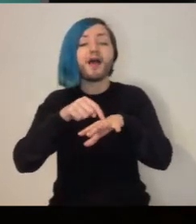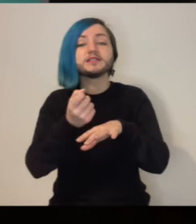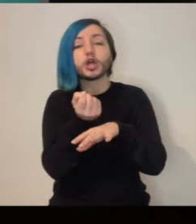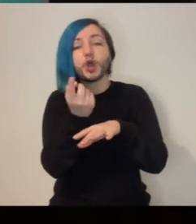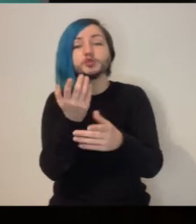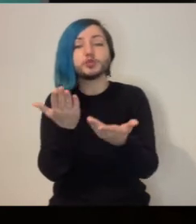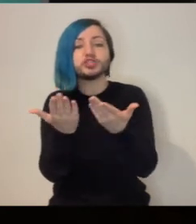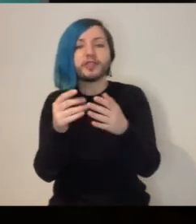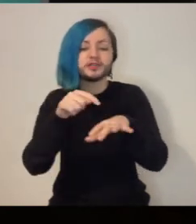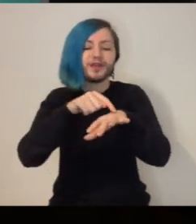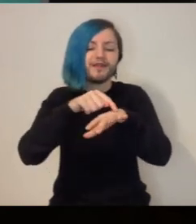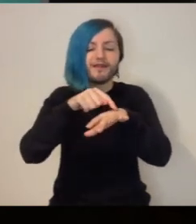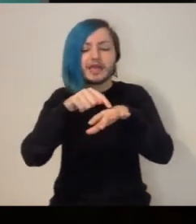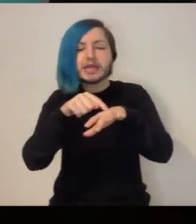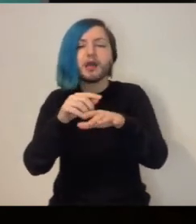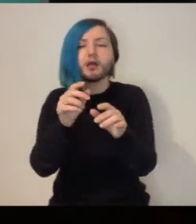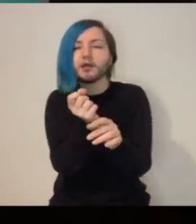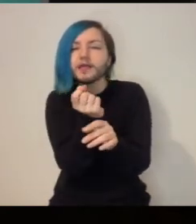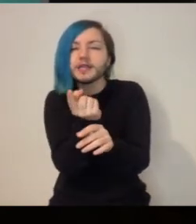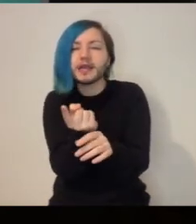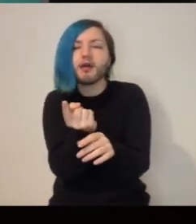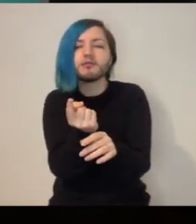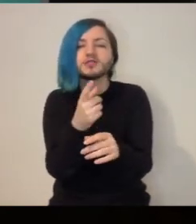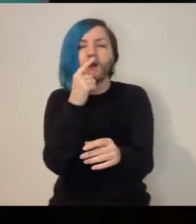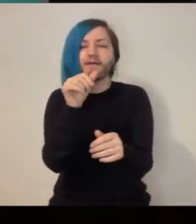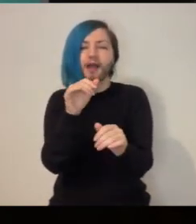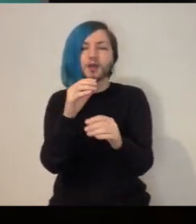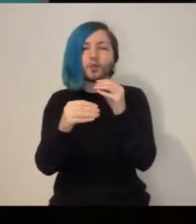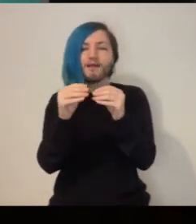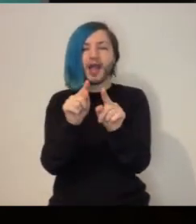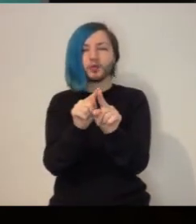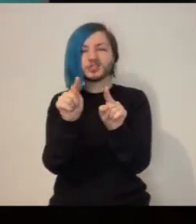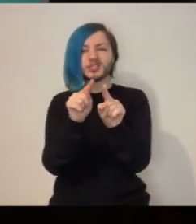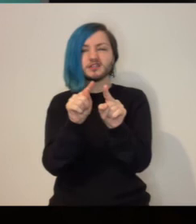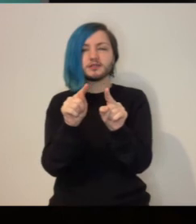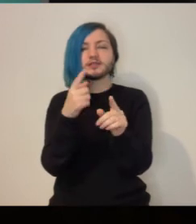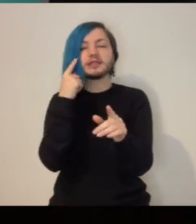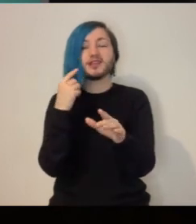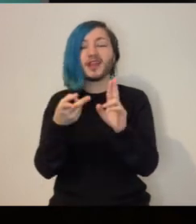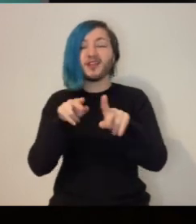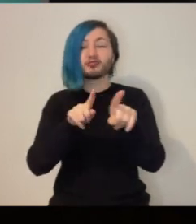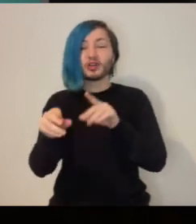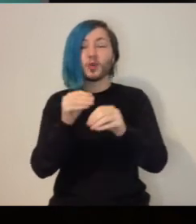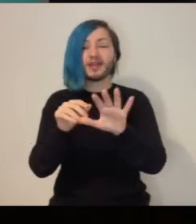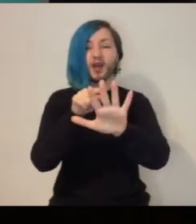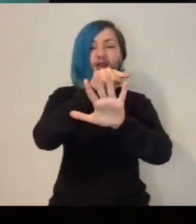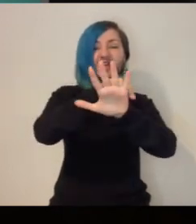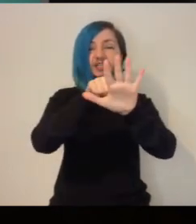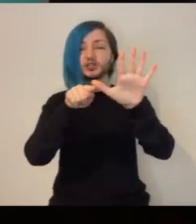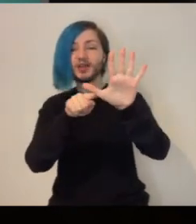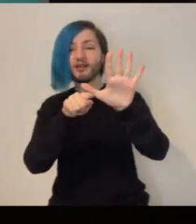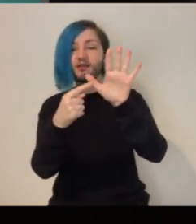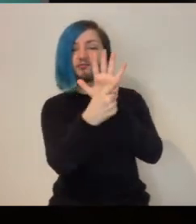this line here, this crease from that finger is near there, so I can judge that distance by eye. If I tried to guess the distance from there to there, I'd